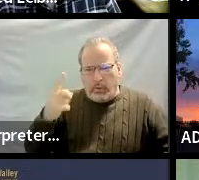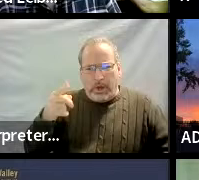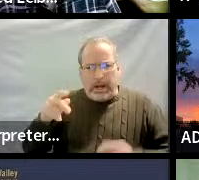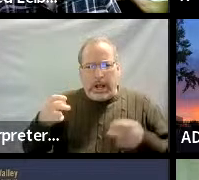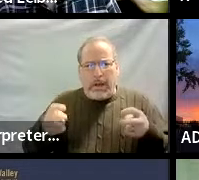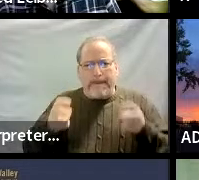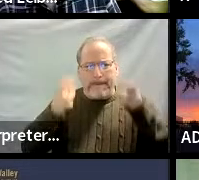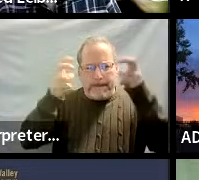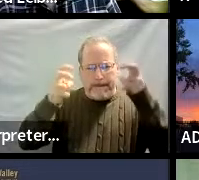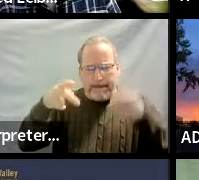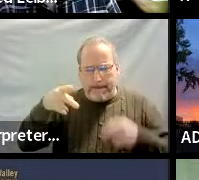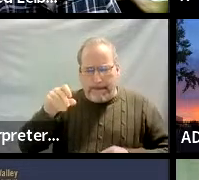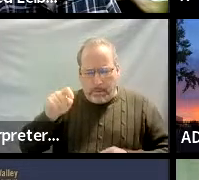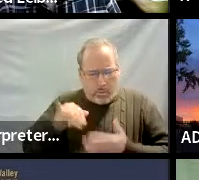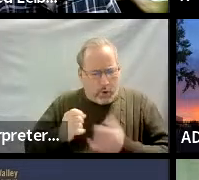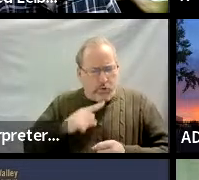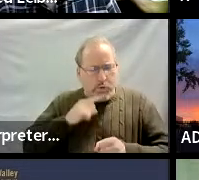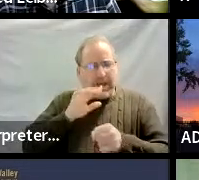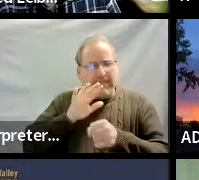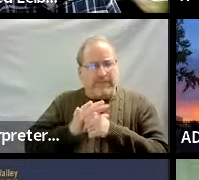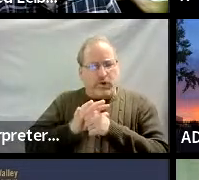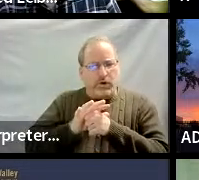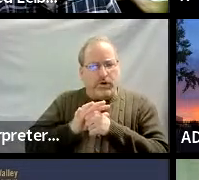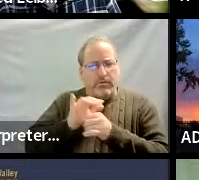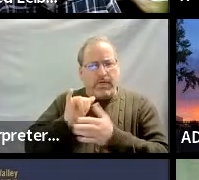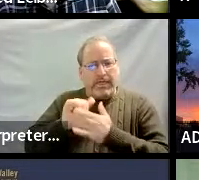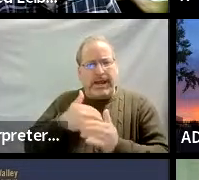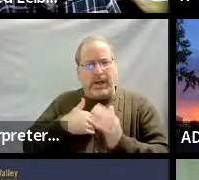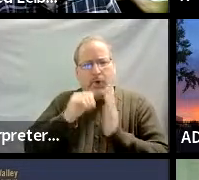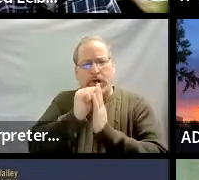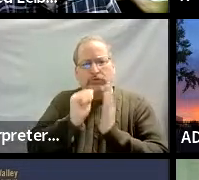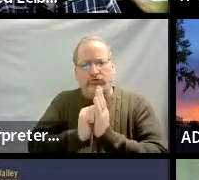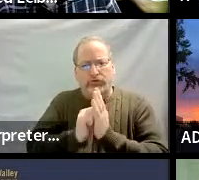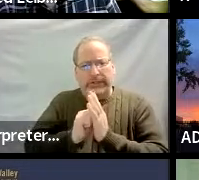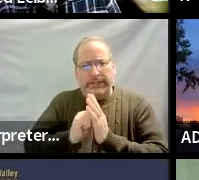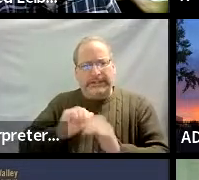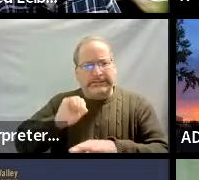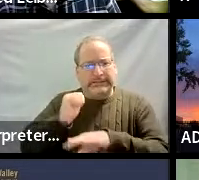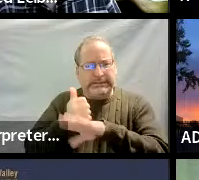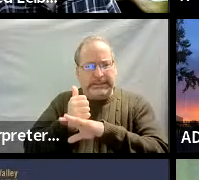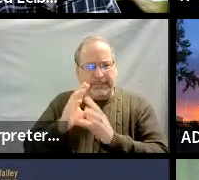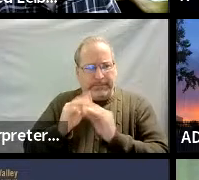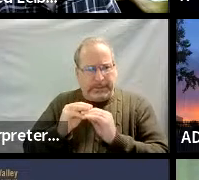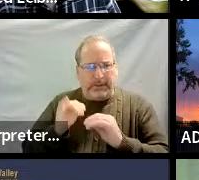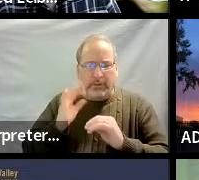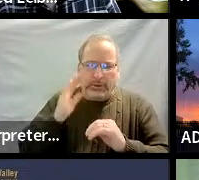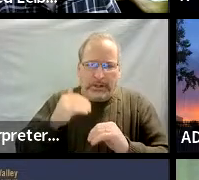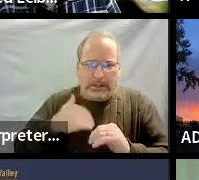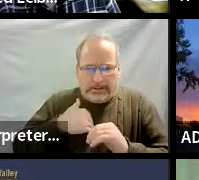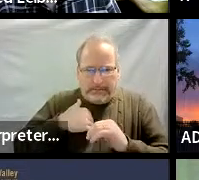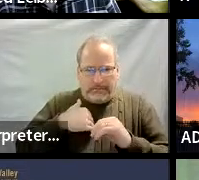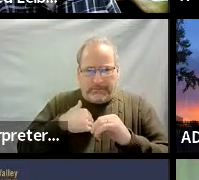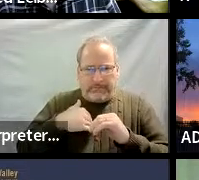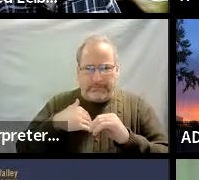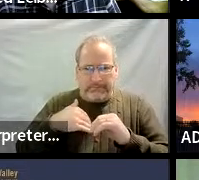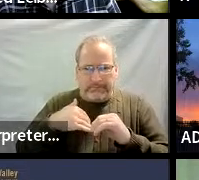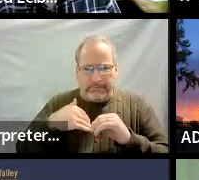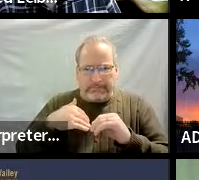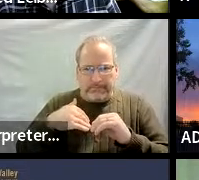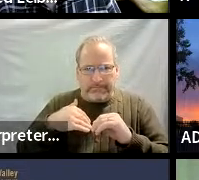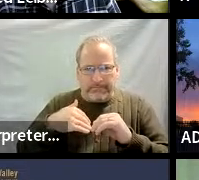that they wanted to confirm that at our agenda setting meeting, we'll consider a presentation on health impacts